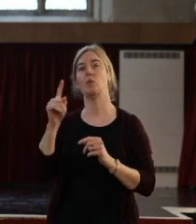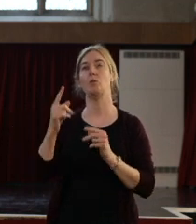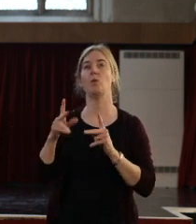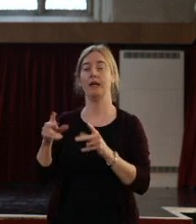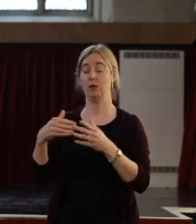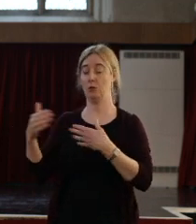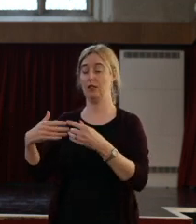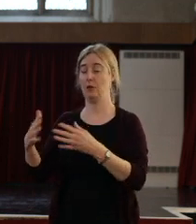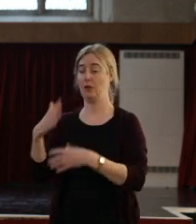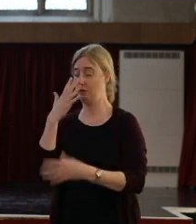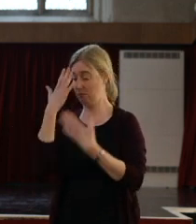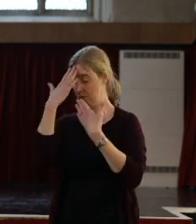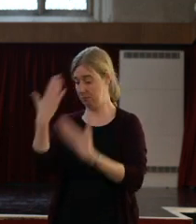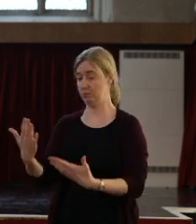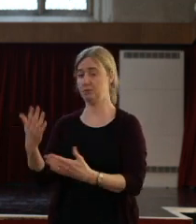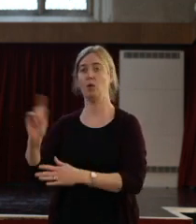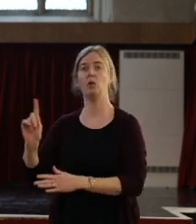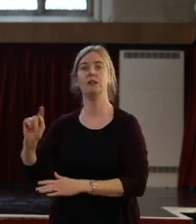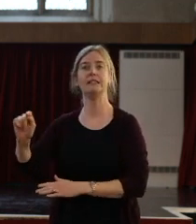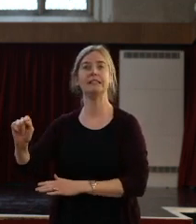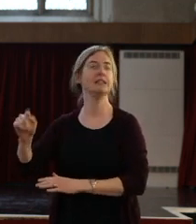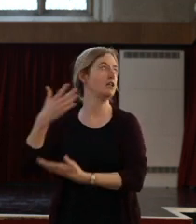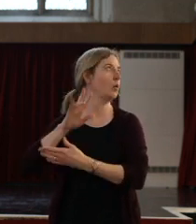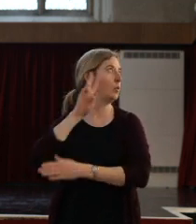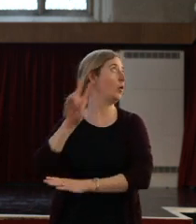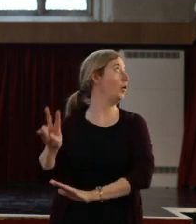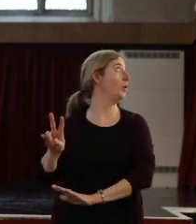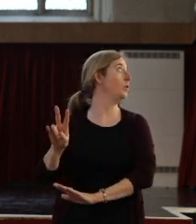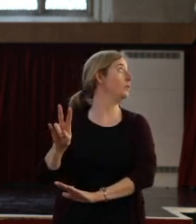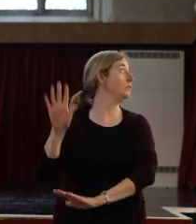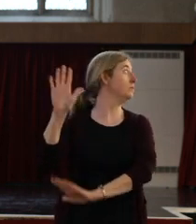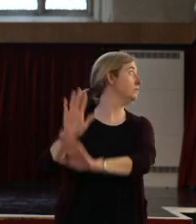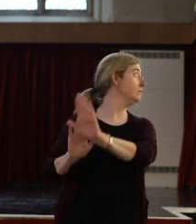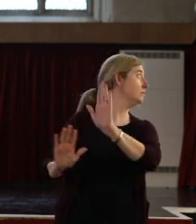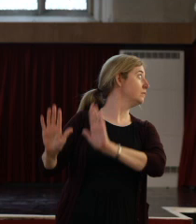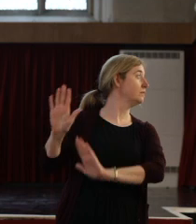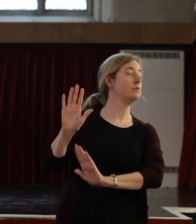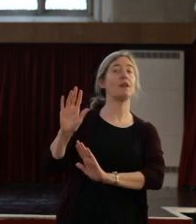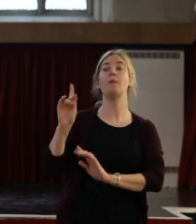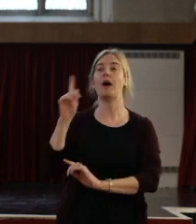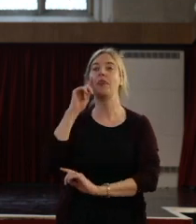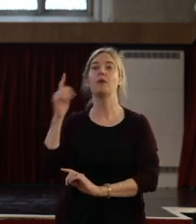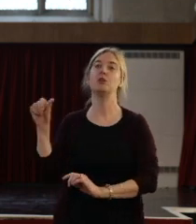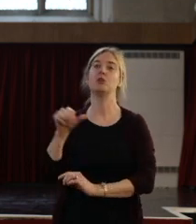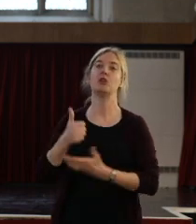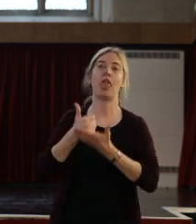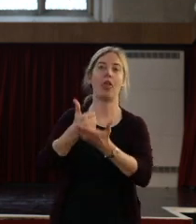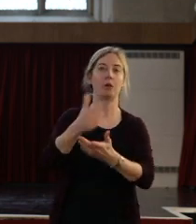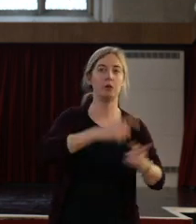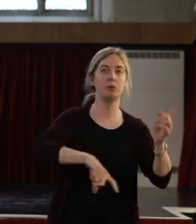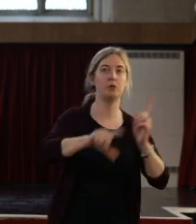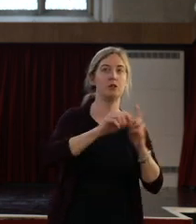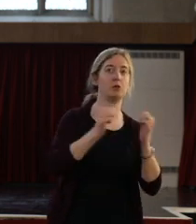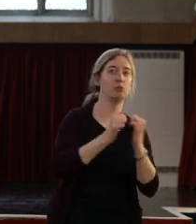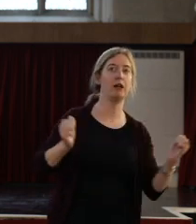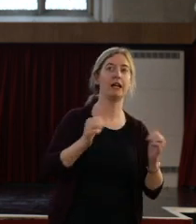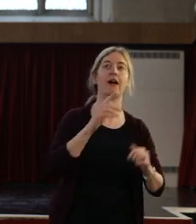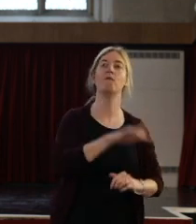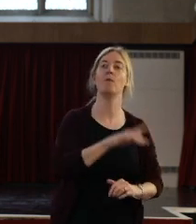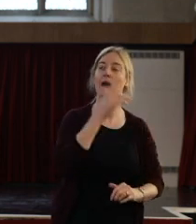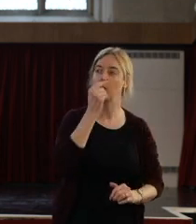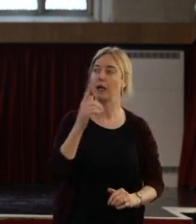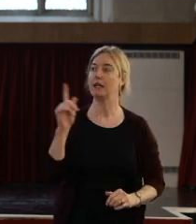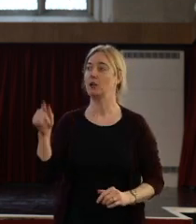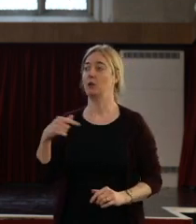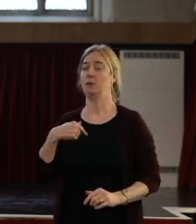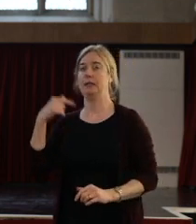don't know, and yet it's so important that we help communities like that to break out. And as a councillor, I've